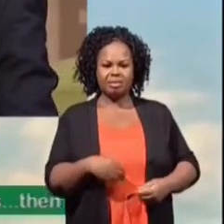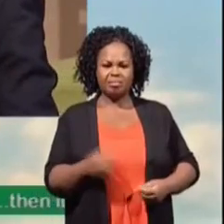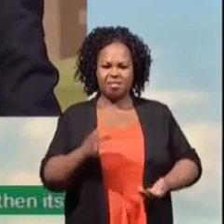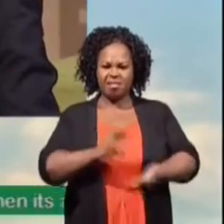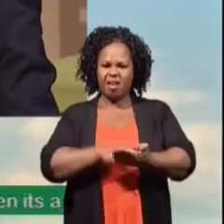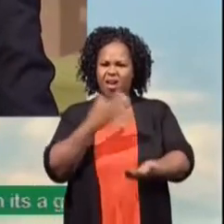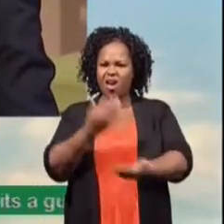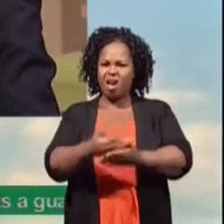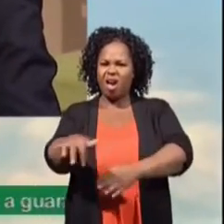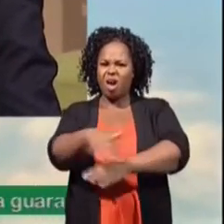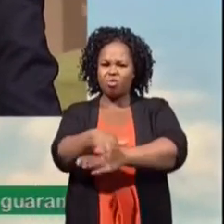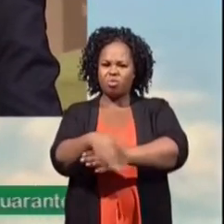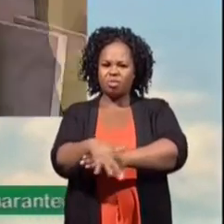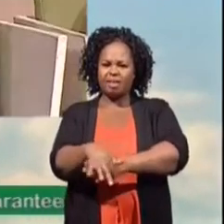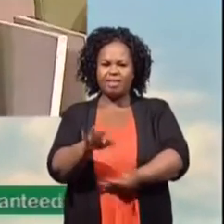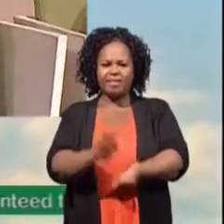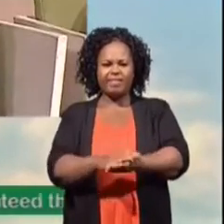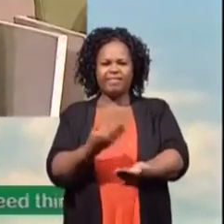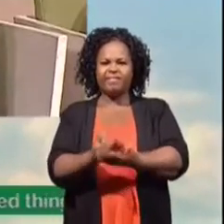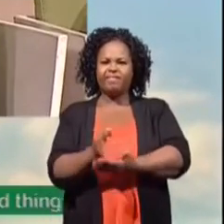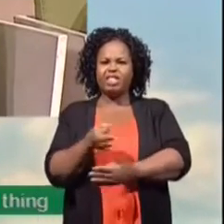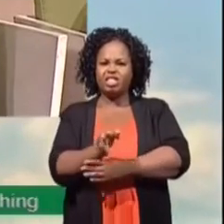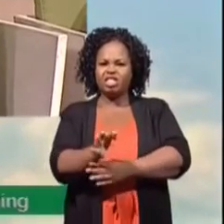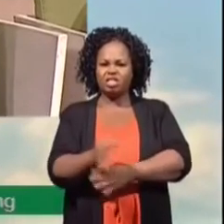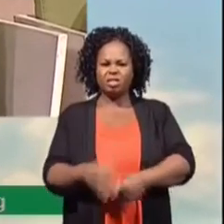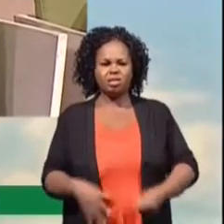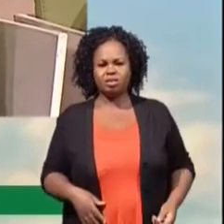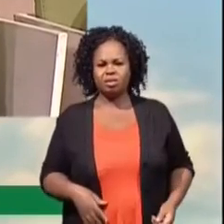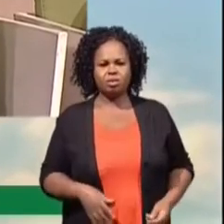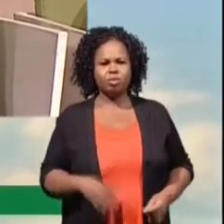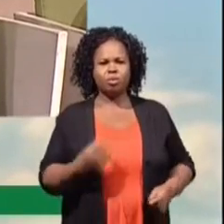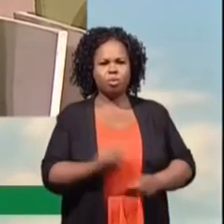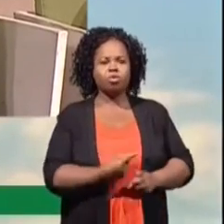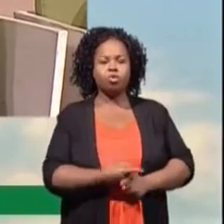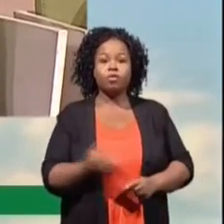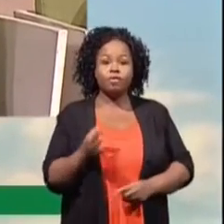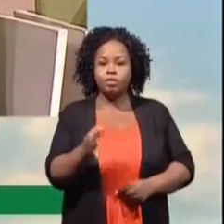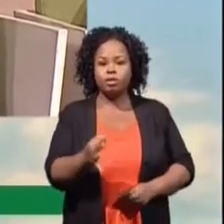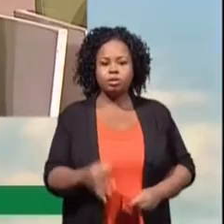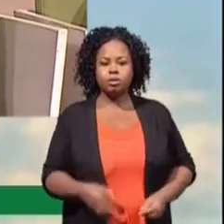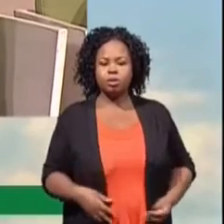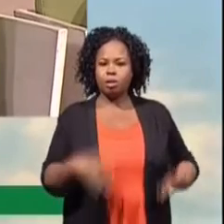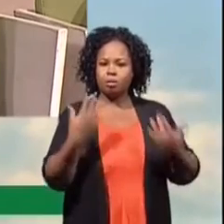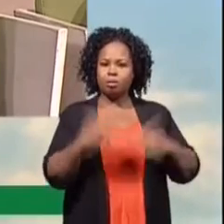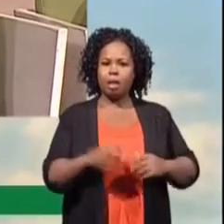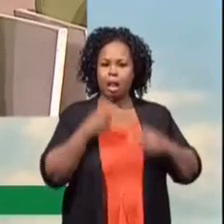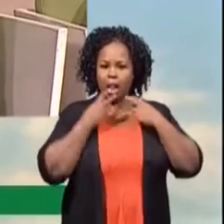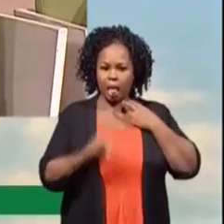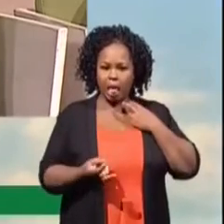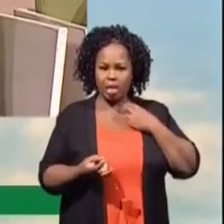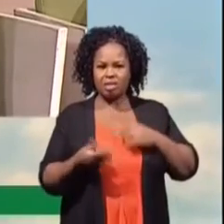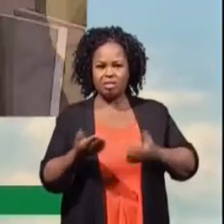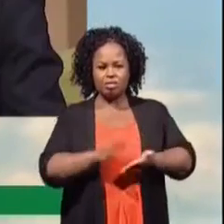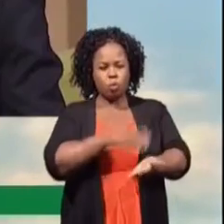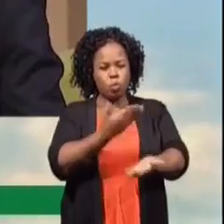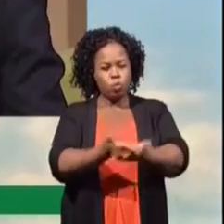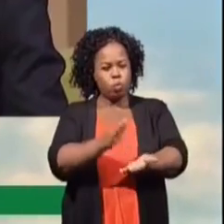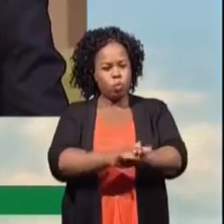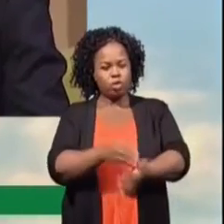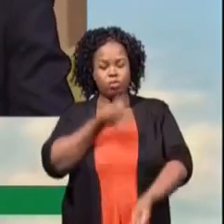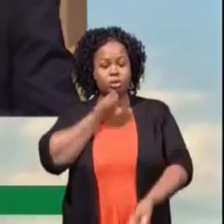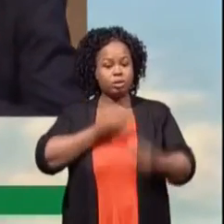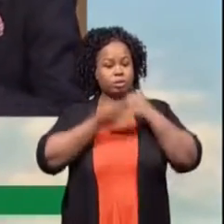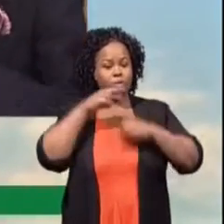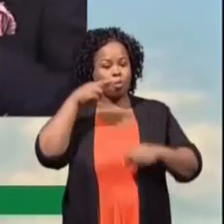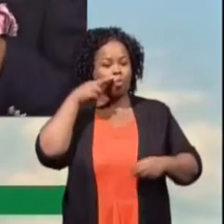I abra fishy gun. It's fit bride. He might even fish. He's in go home. Fish. I shop, but they tag. I shop. I bet.